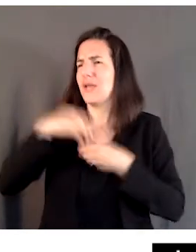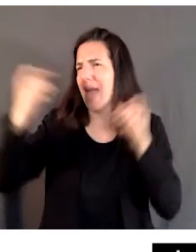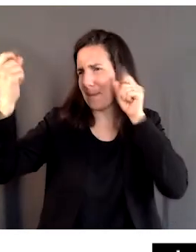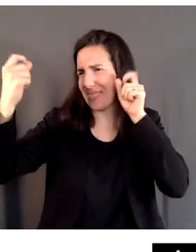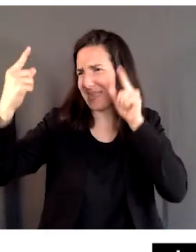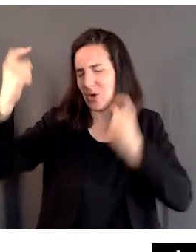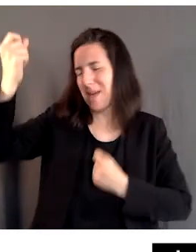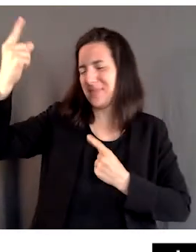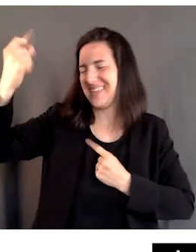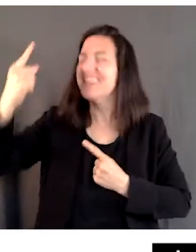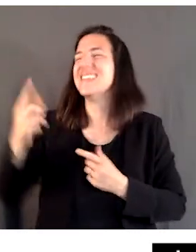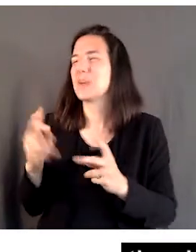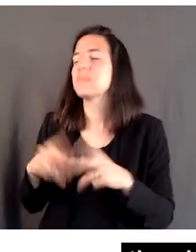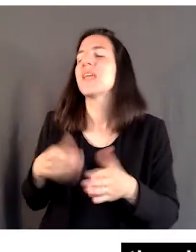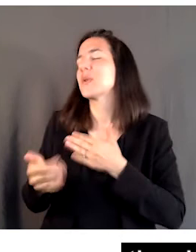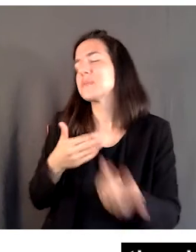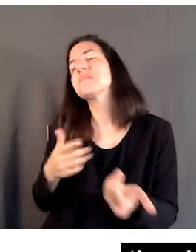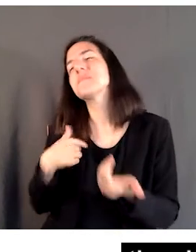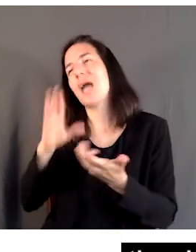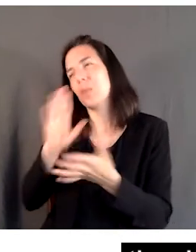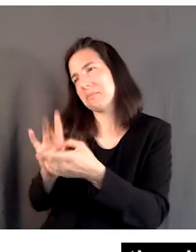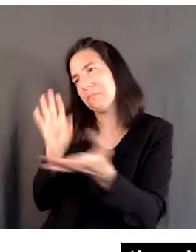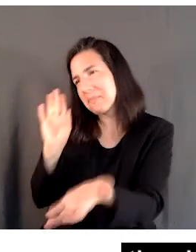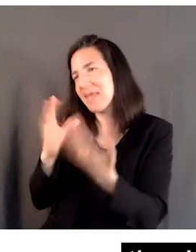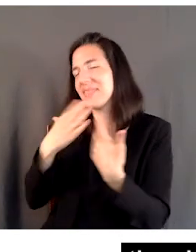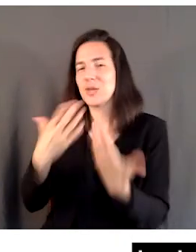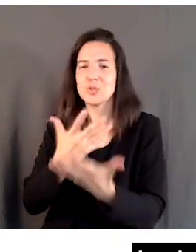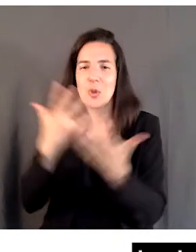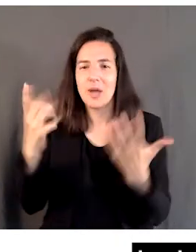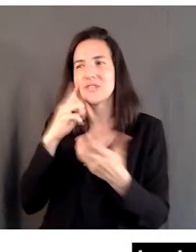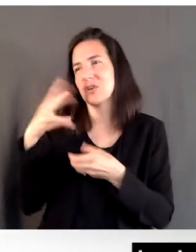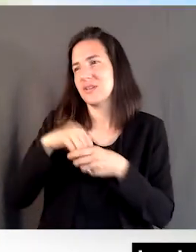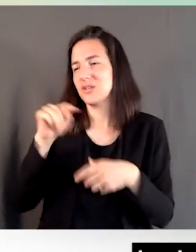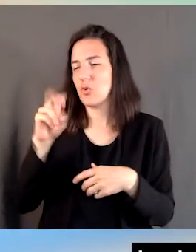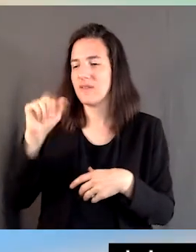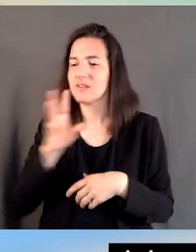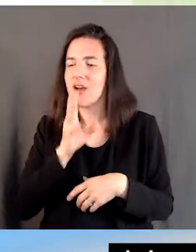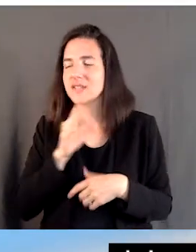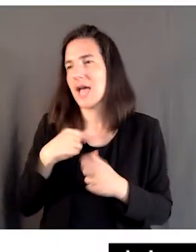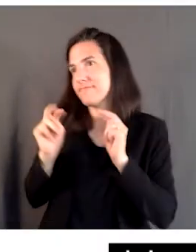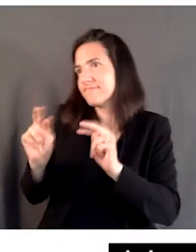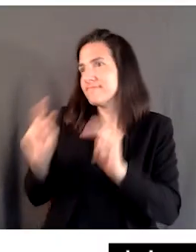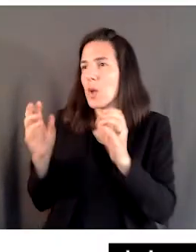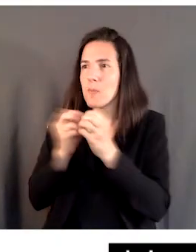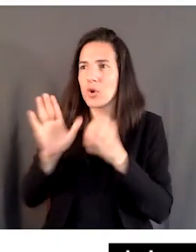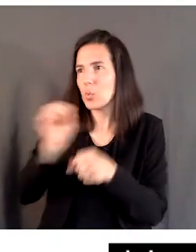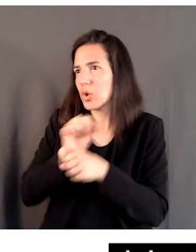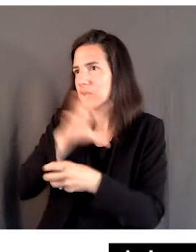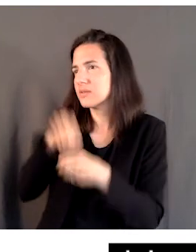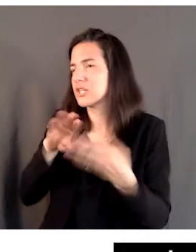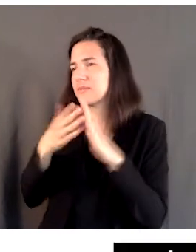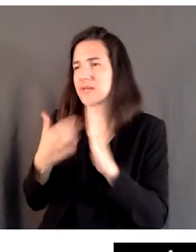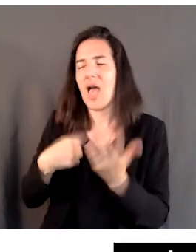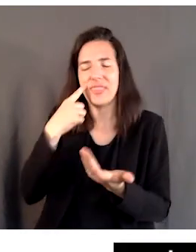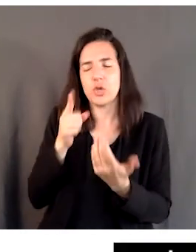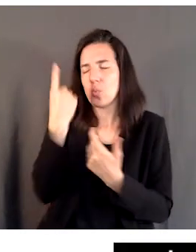with that, I will release you. DeRico, thank you so much for being on Tova Talks. And I look forward to hearing more about what you're doing in the community, because I absolutely think